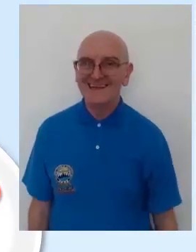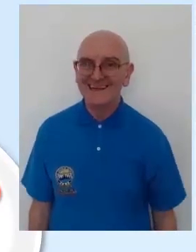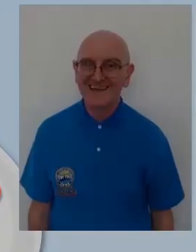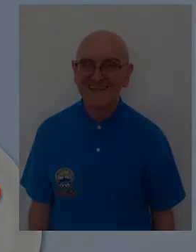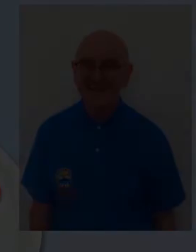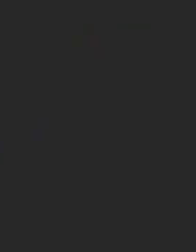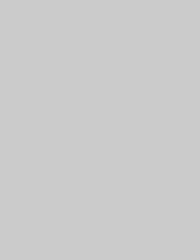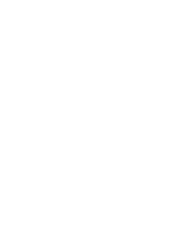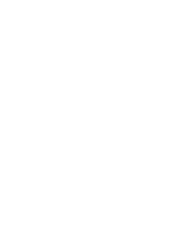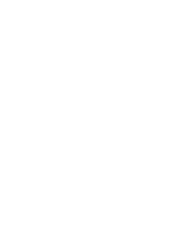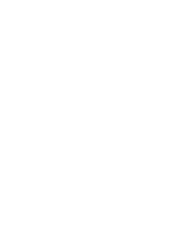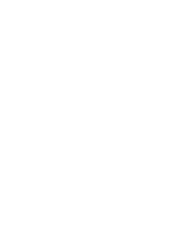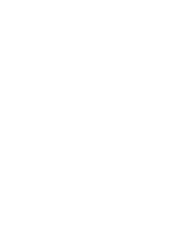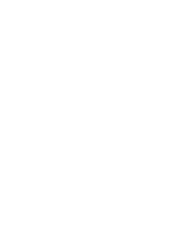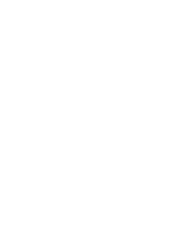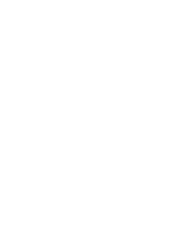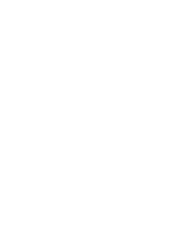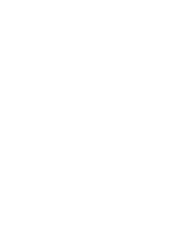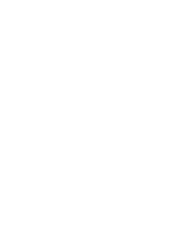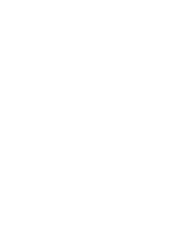Bye.